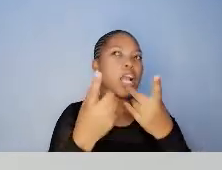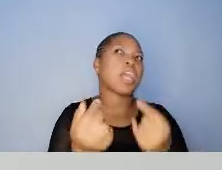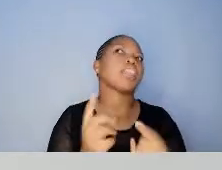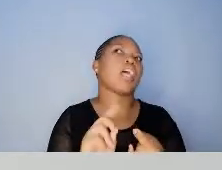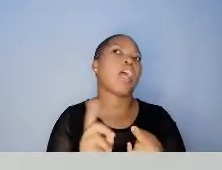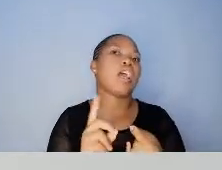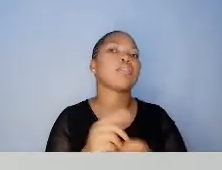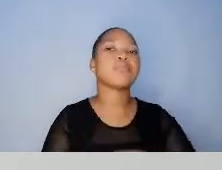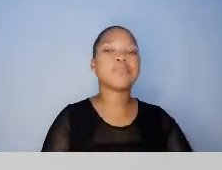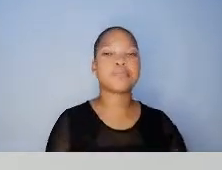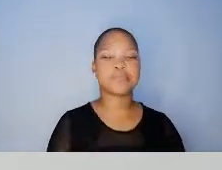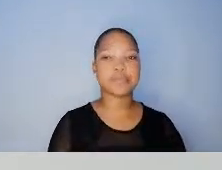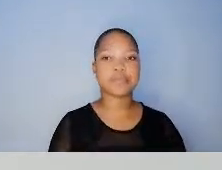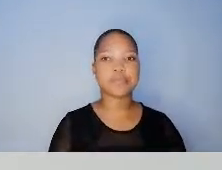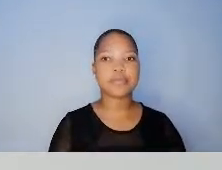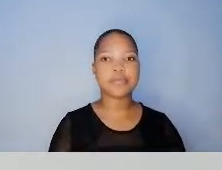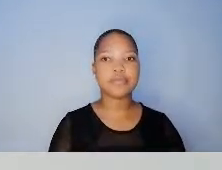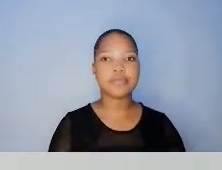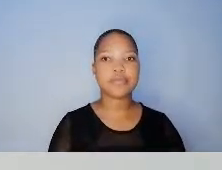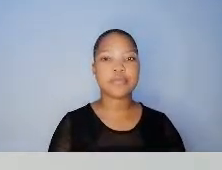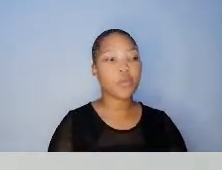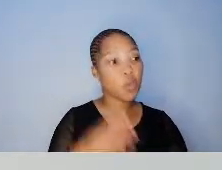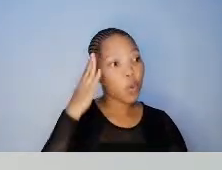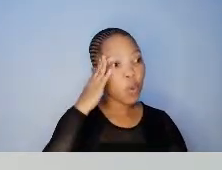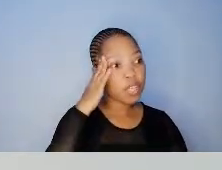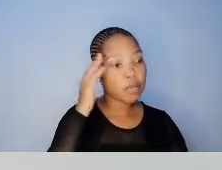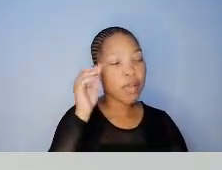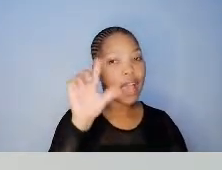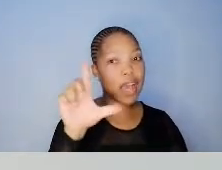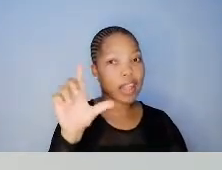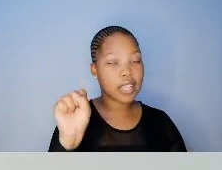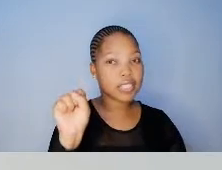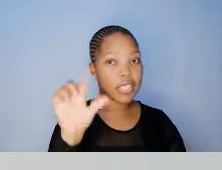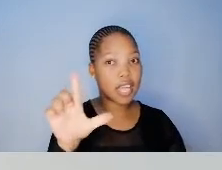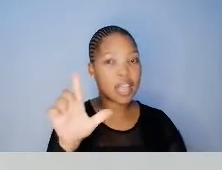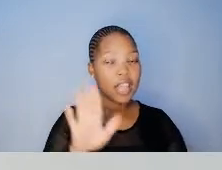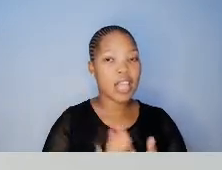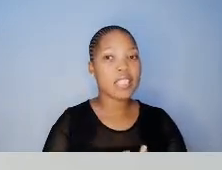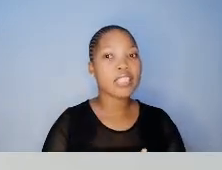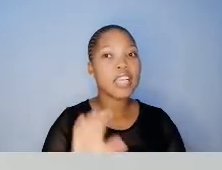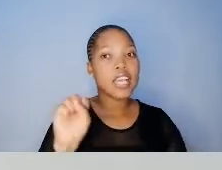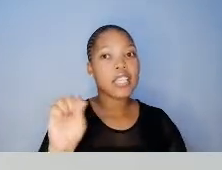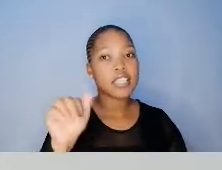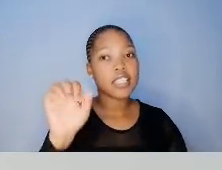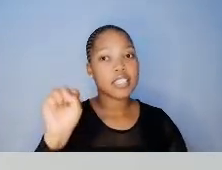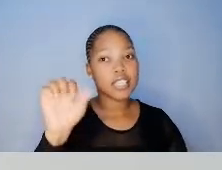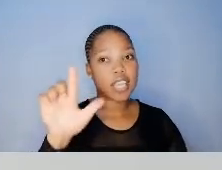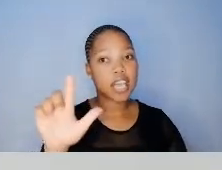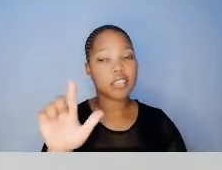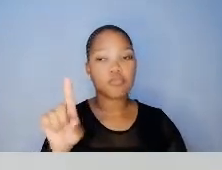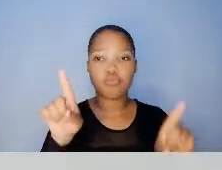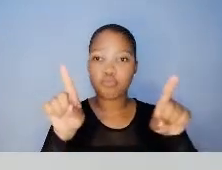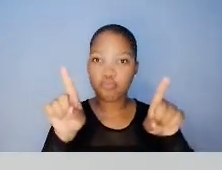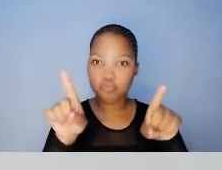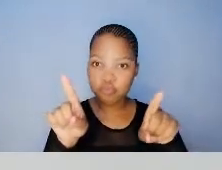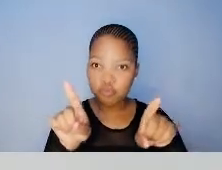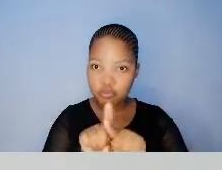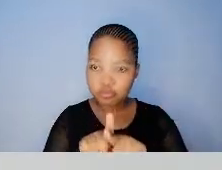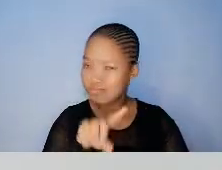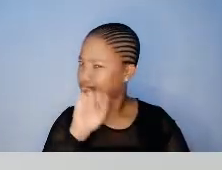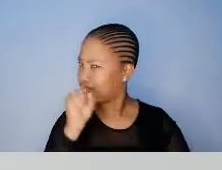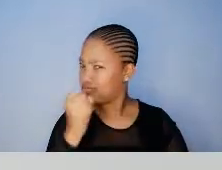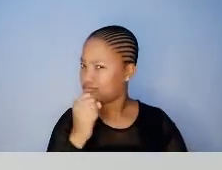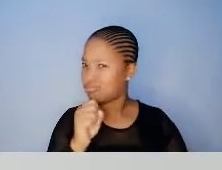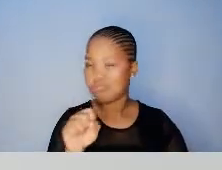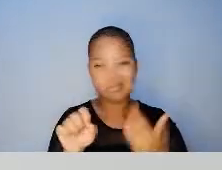to do. So as you know, Lesotho Sign Language and South African Sign Language, those are two different languages. So